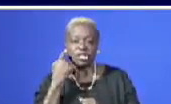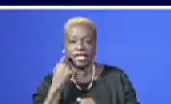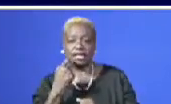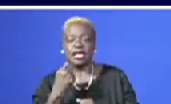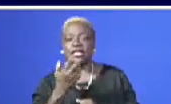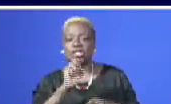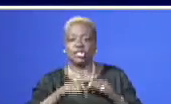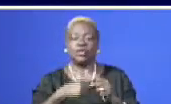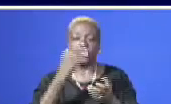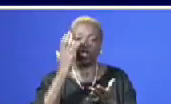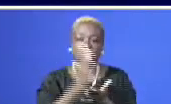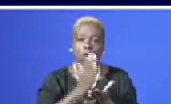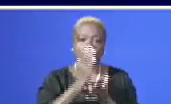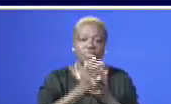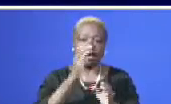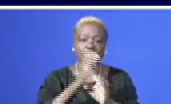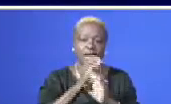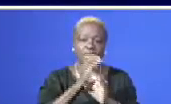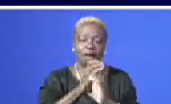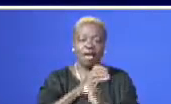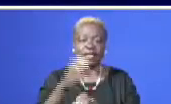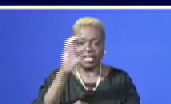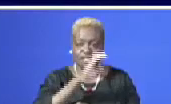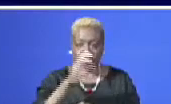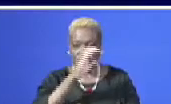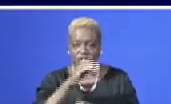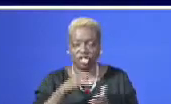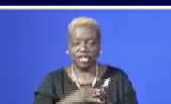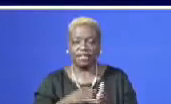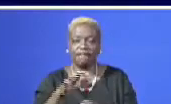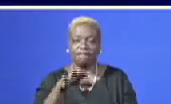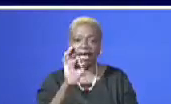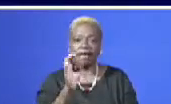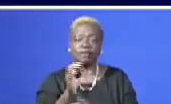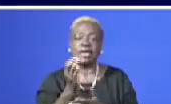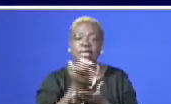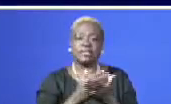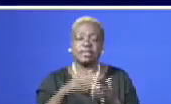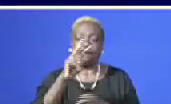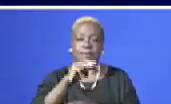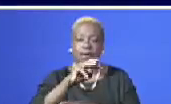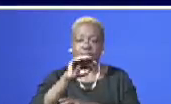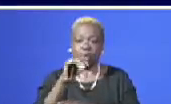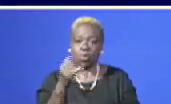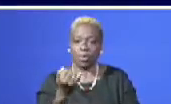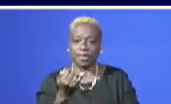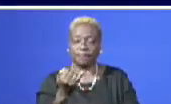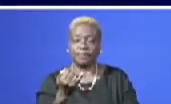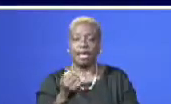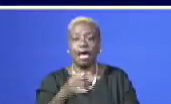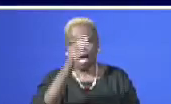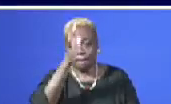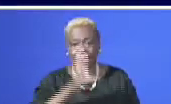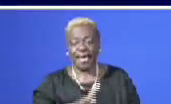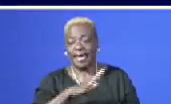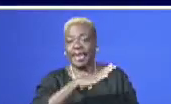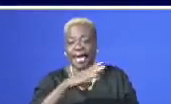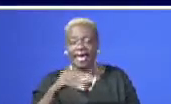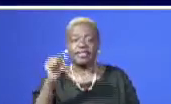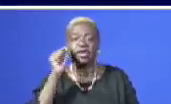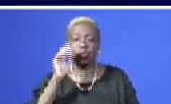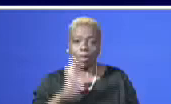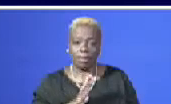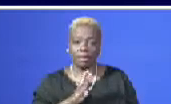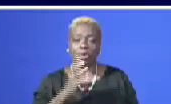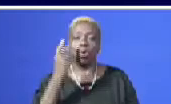vehicle and conducted a field search, which resulted in a quantity of suspected marijuana being recovered. A male and female